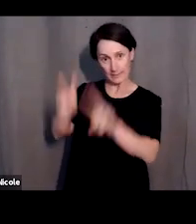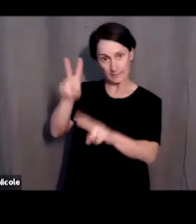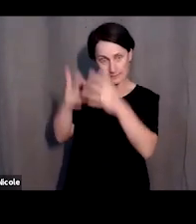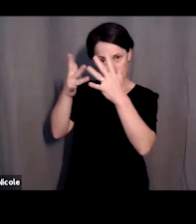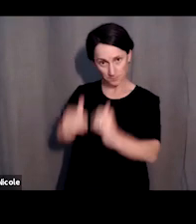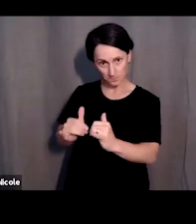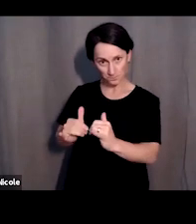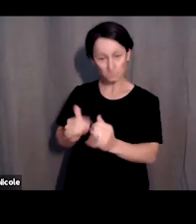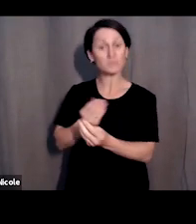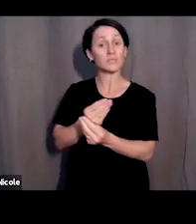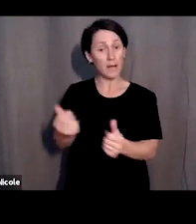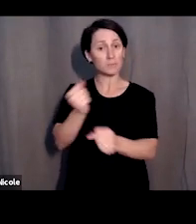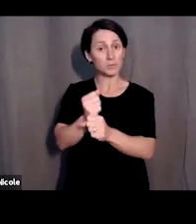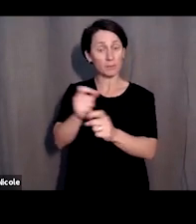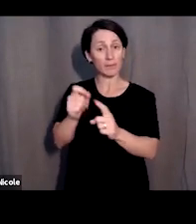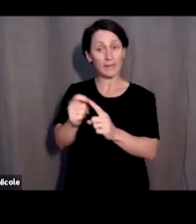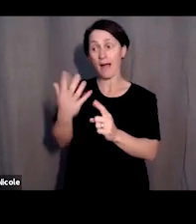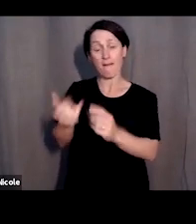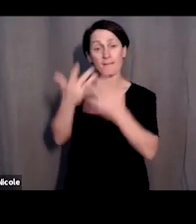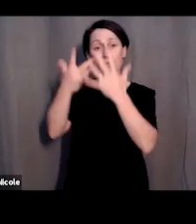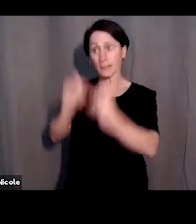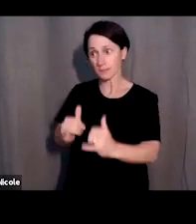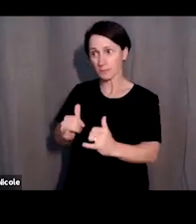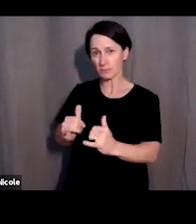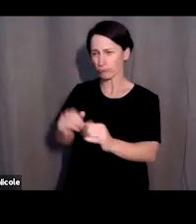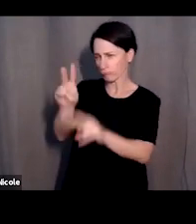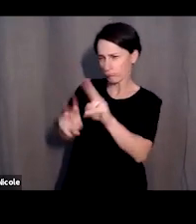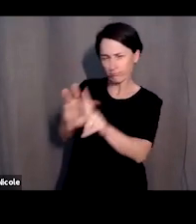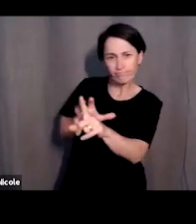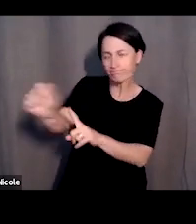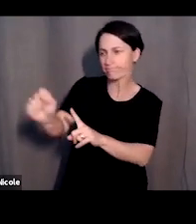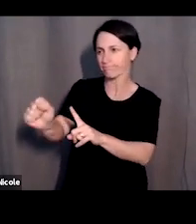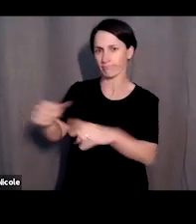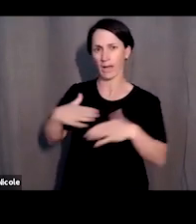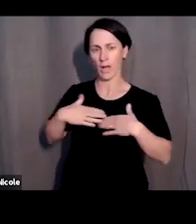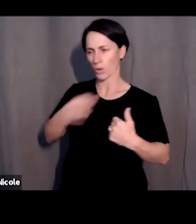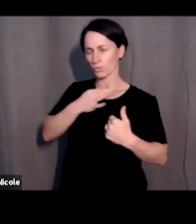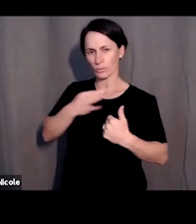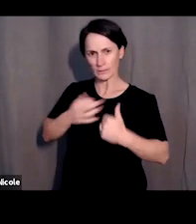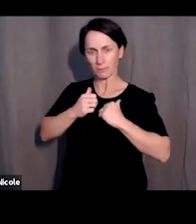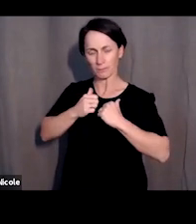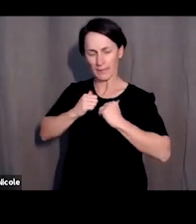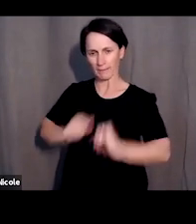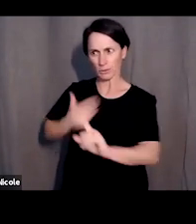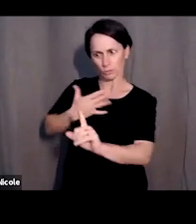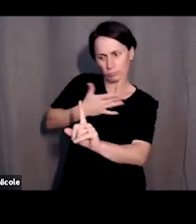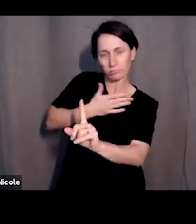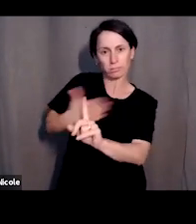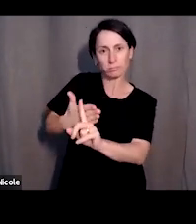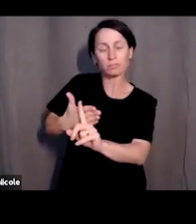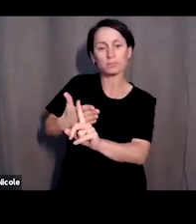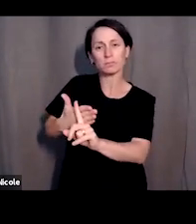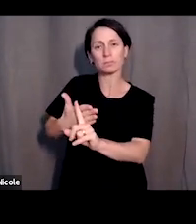evidence of GPs doing assessments of health risk behaviours for preventative care. Some people talked about the GP